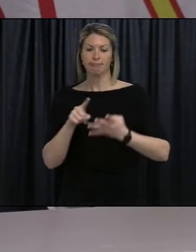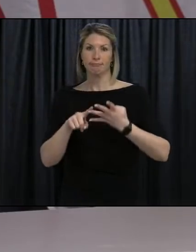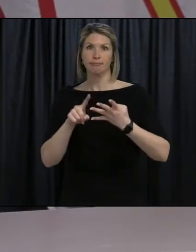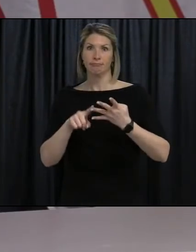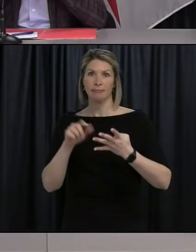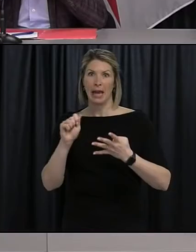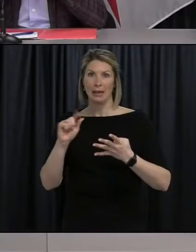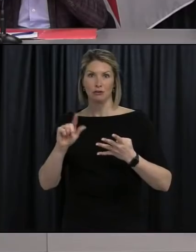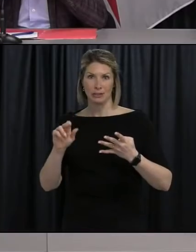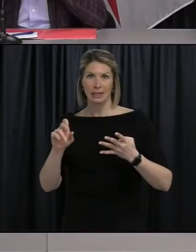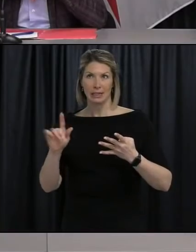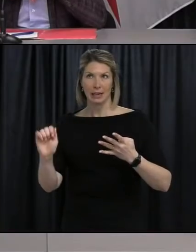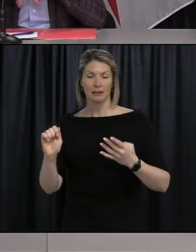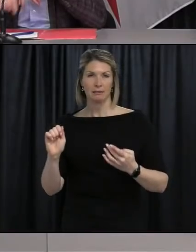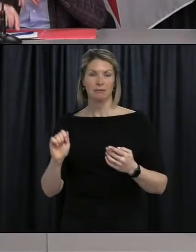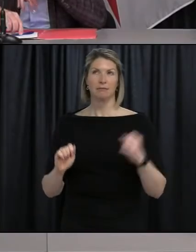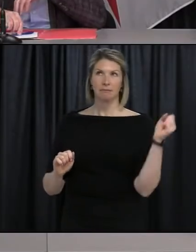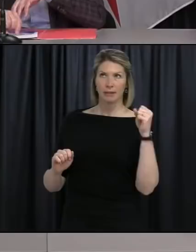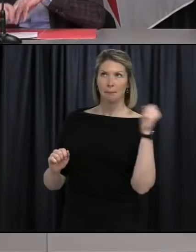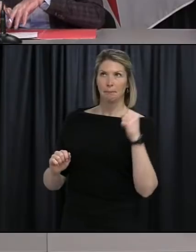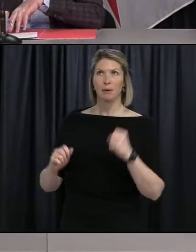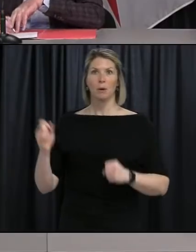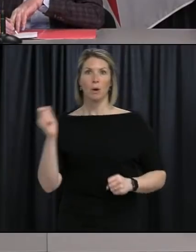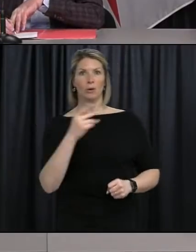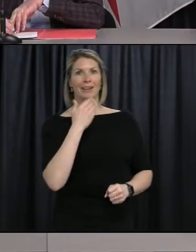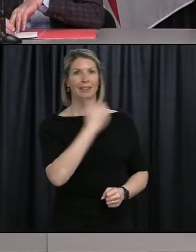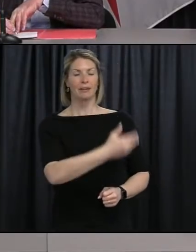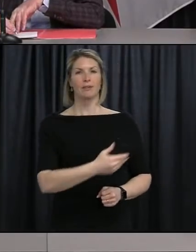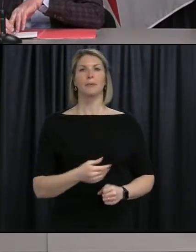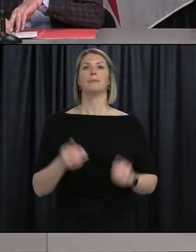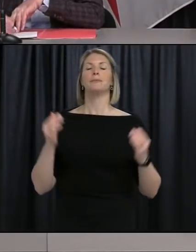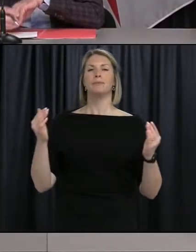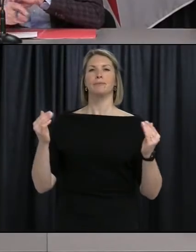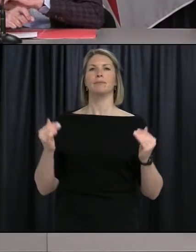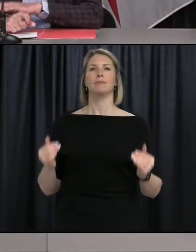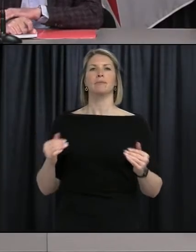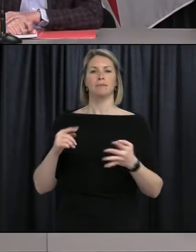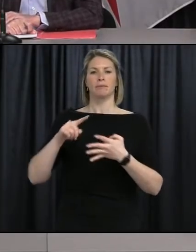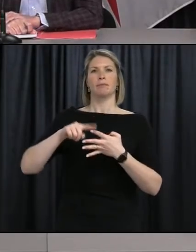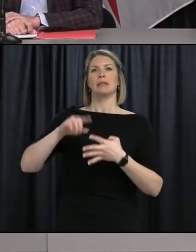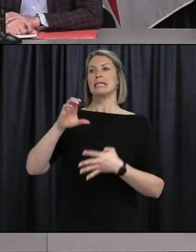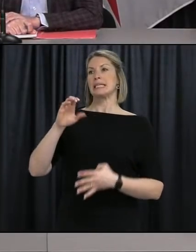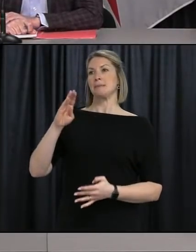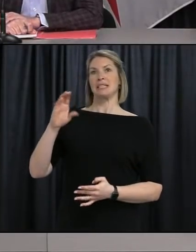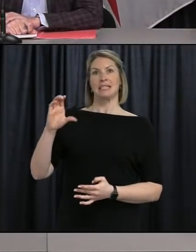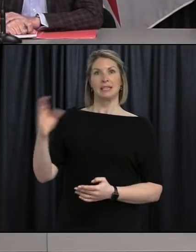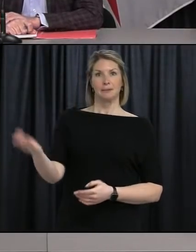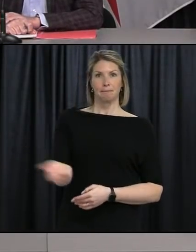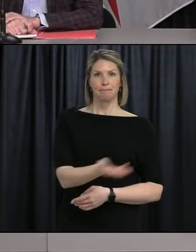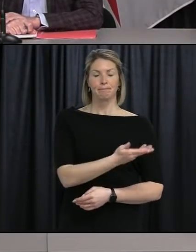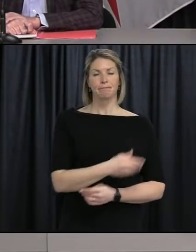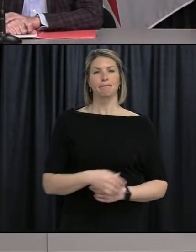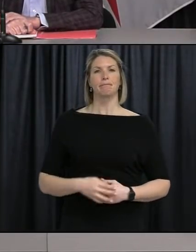Okay, thank you. Our next questions are from Peter Cowan with CBC. Please go ahead.